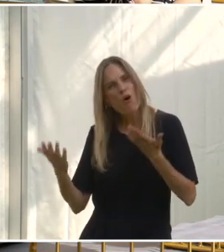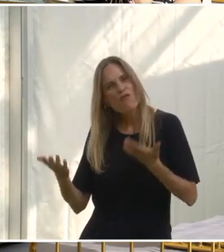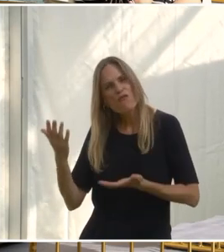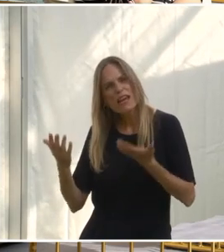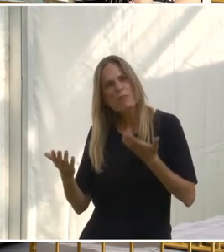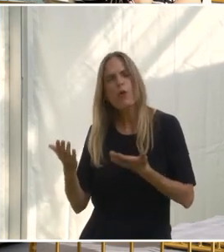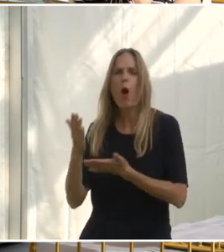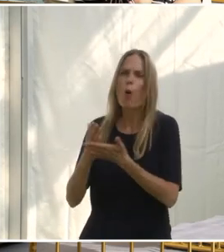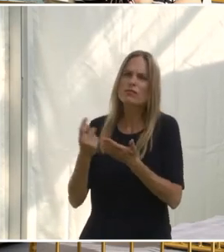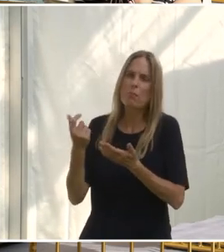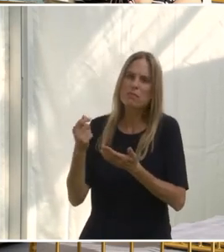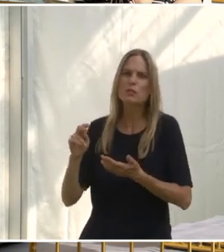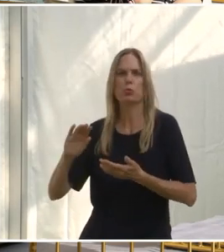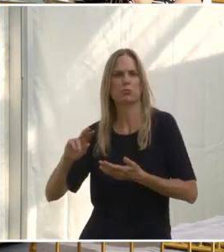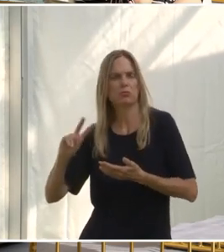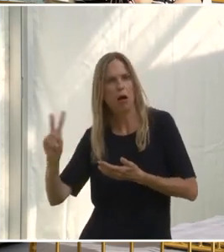have a little bit similarities. Some